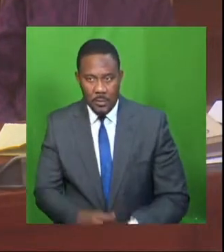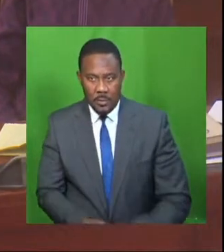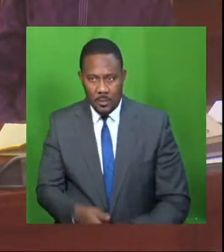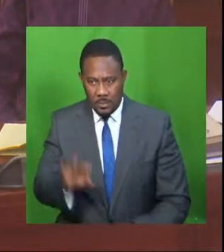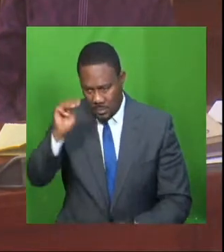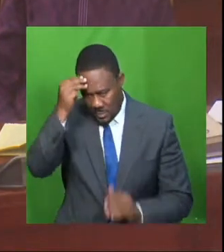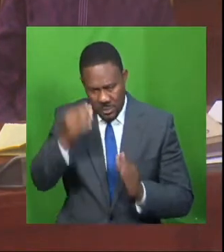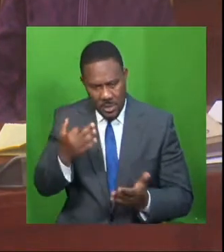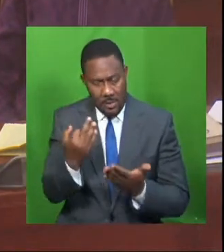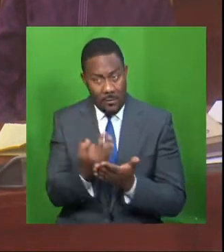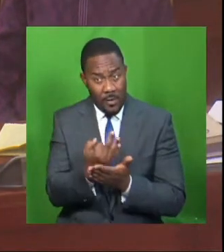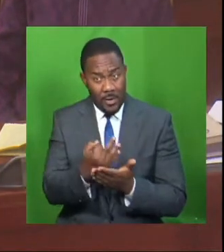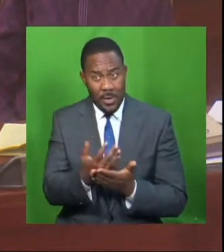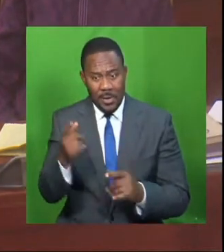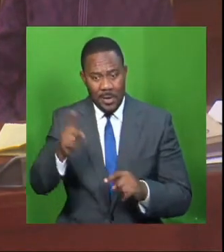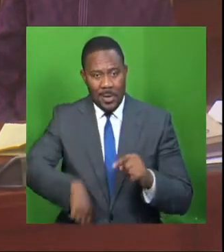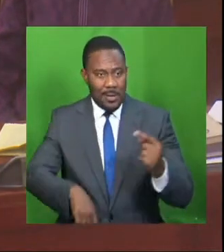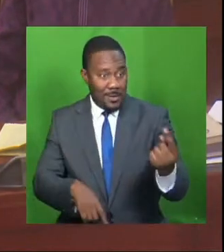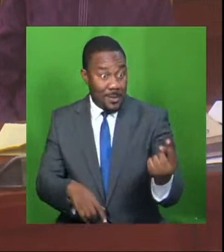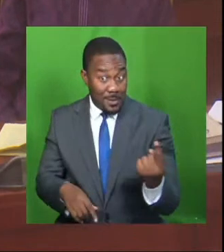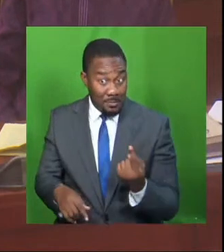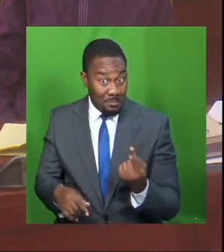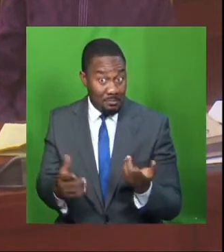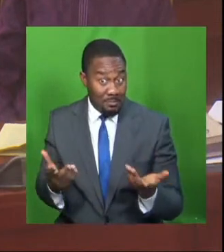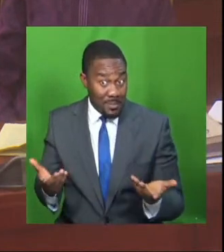Yes, honorable members,